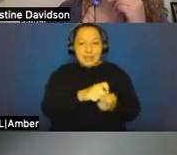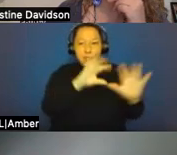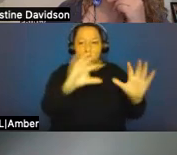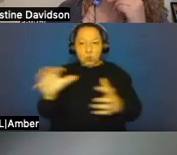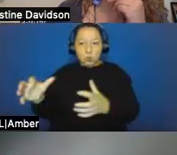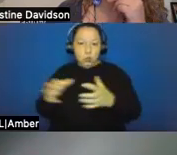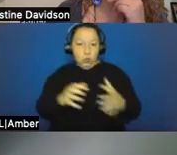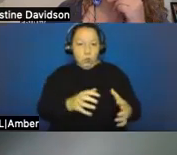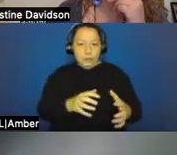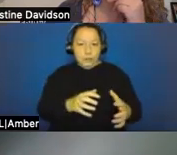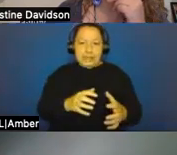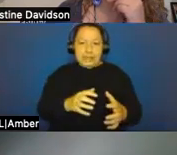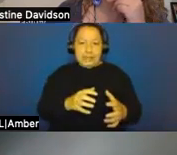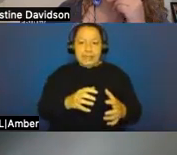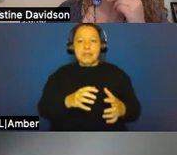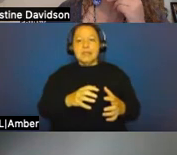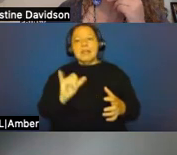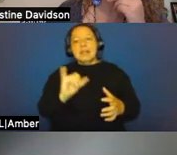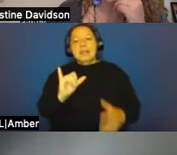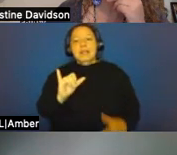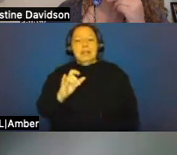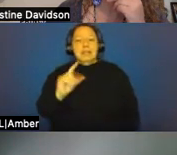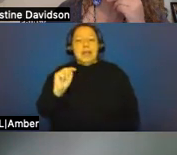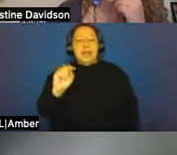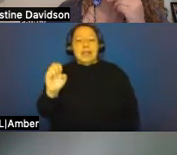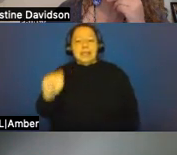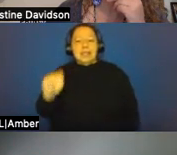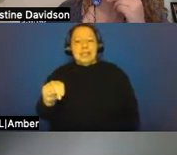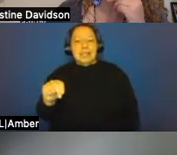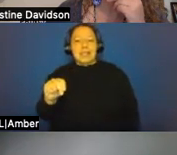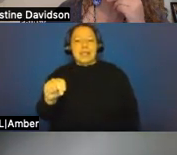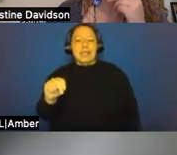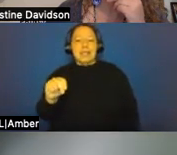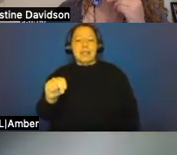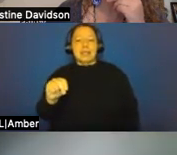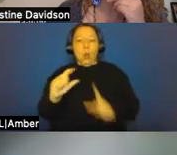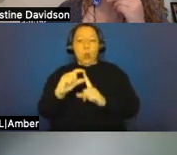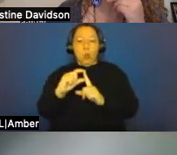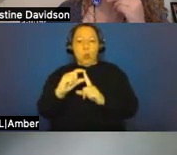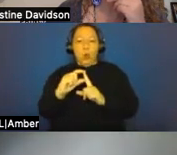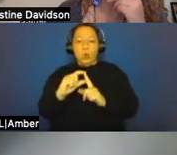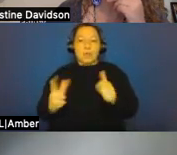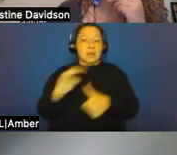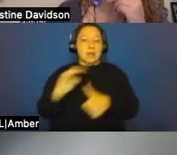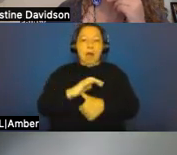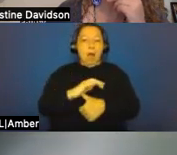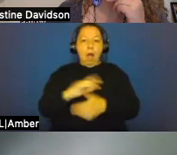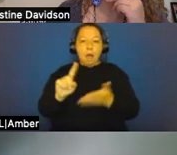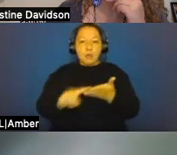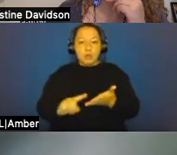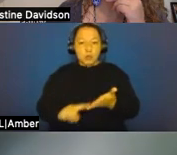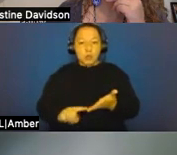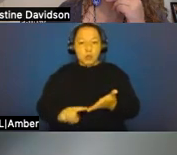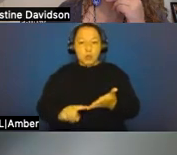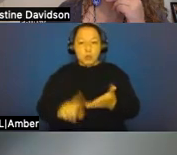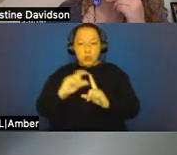like teen was the number one searched term like for the last year and the year before that. If you look into any